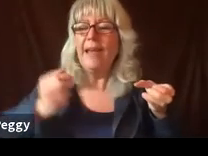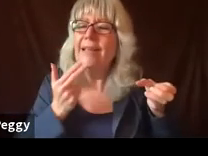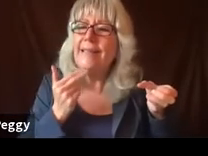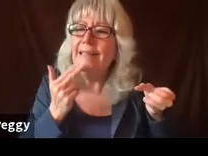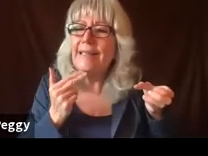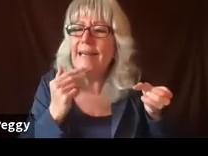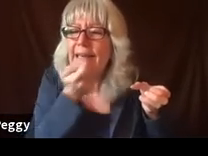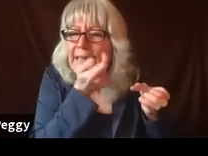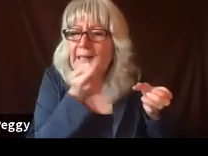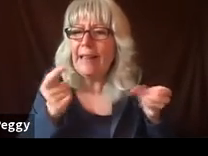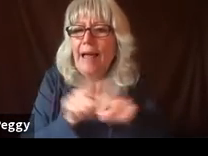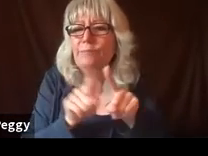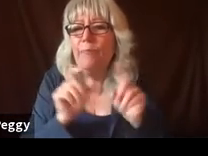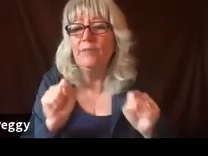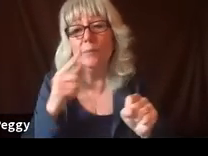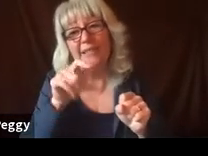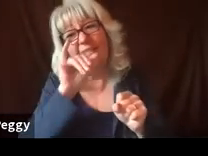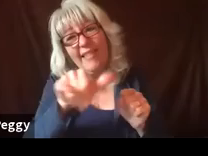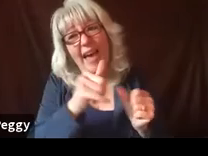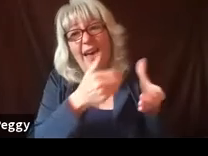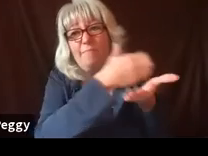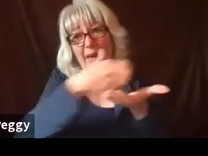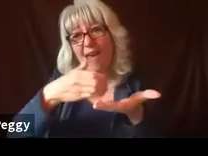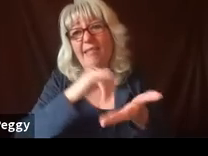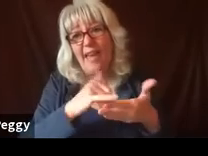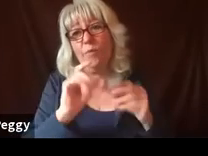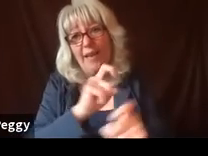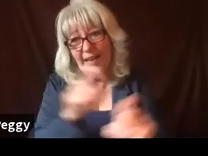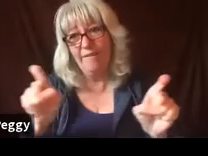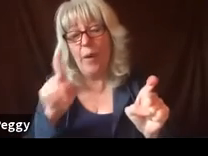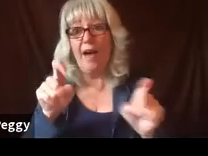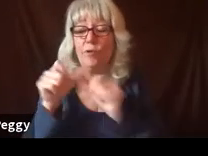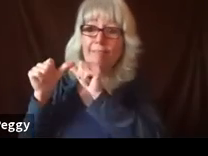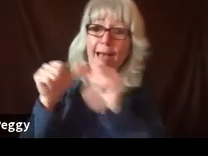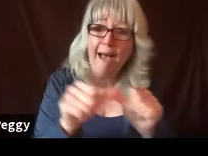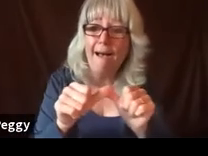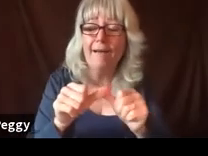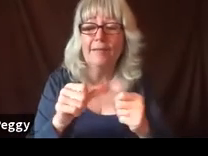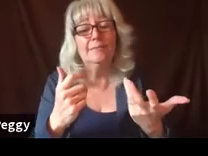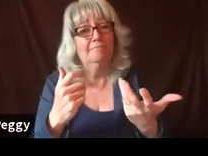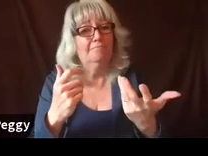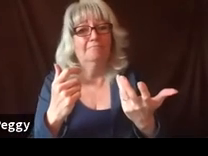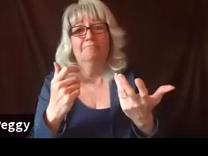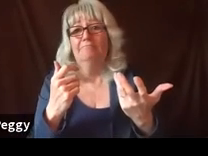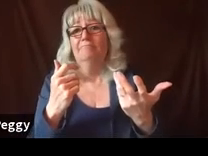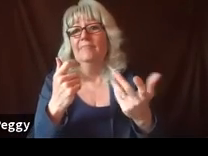as possible because you have to make that paint that you got last probably at least till